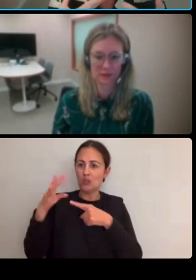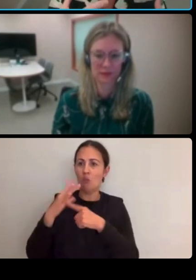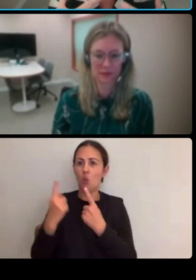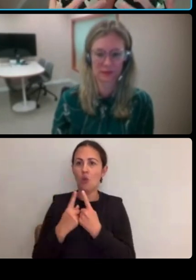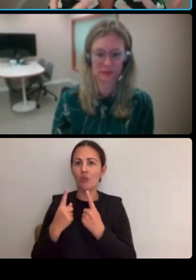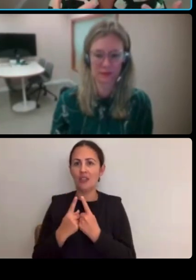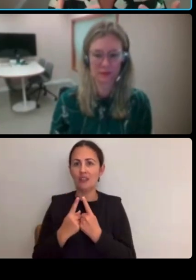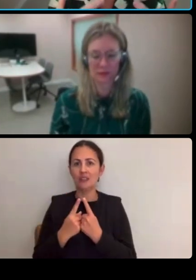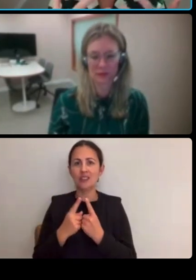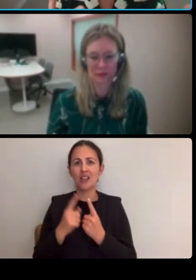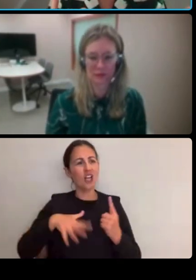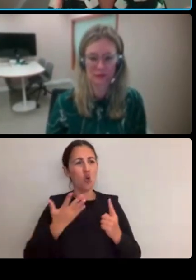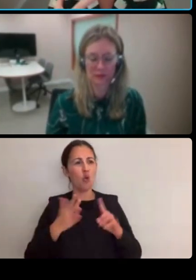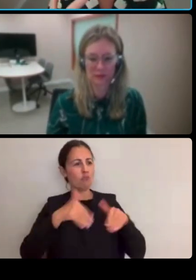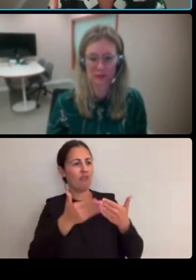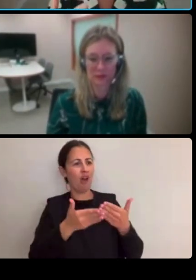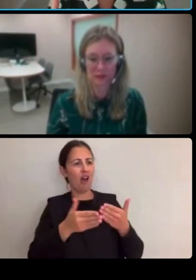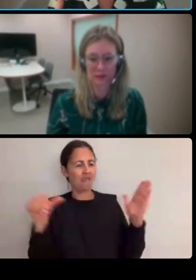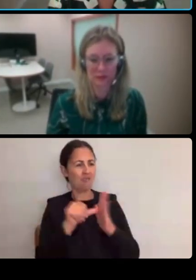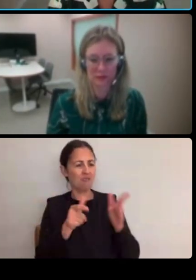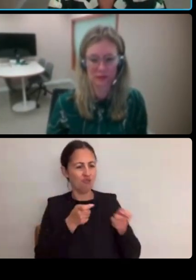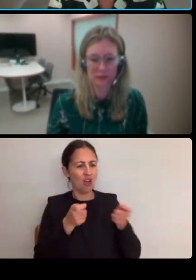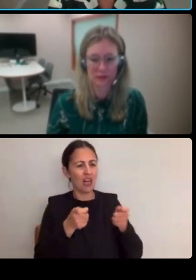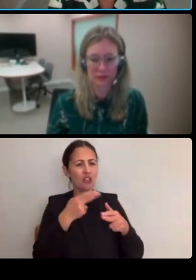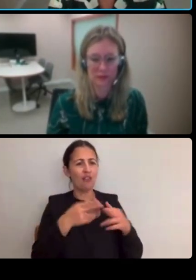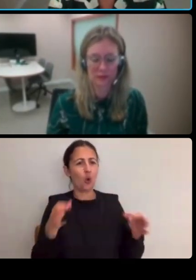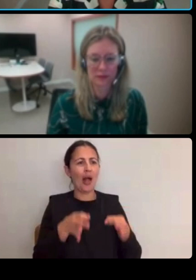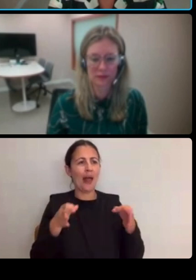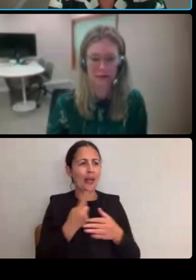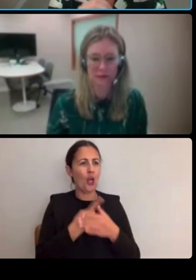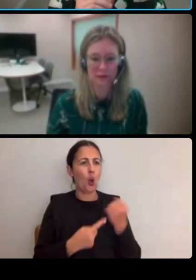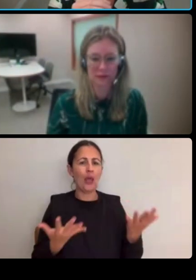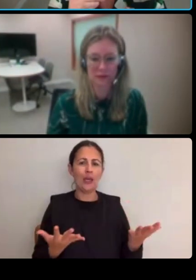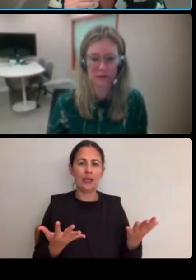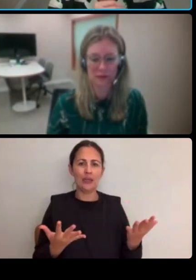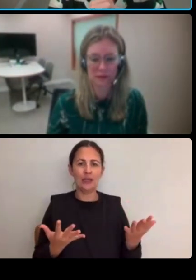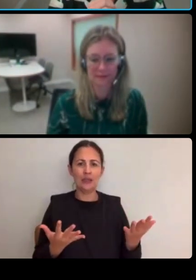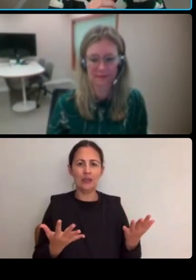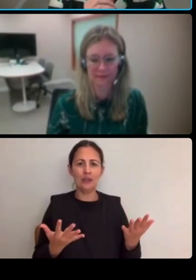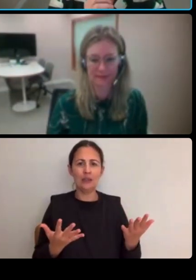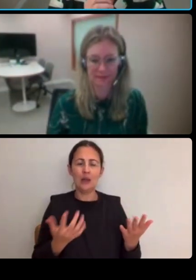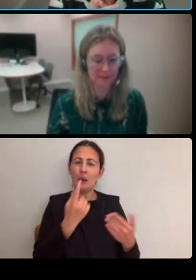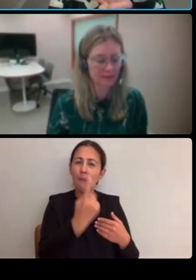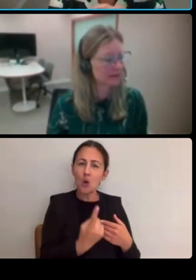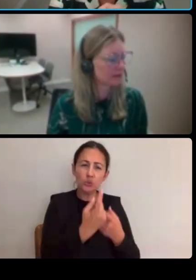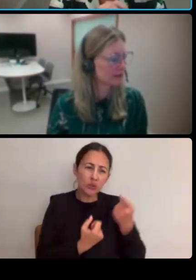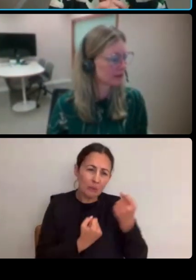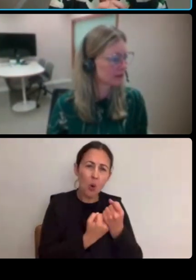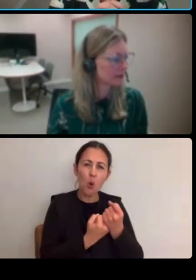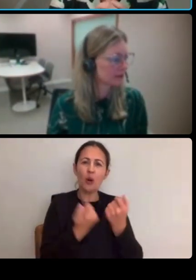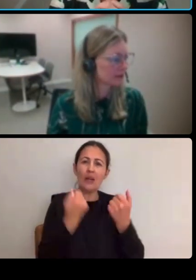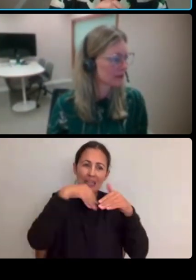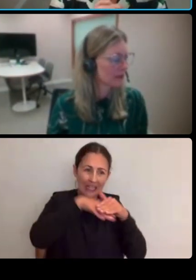feel better, because it often that means we need to focus on what really matters, and that's why we've divided them up into different